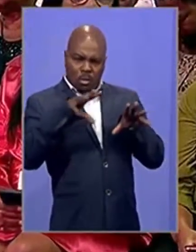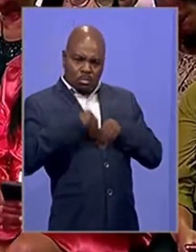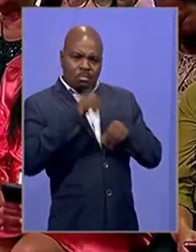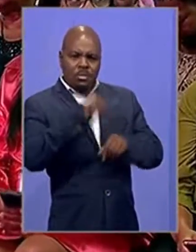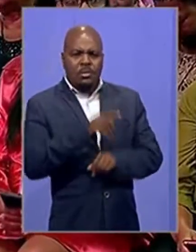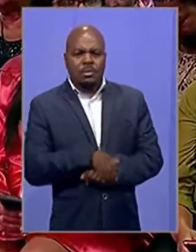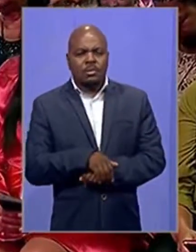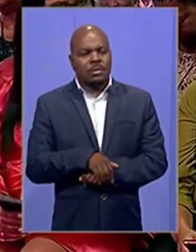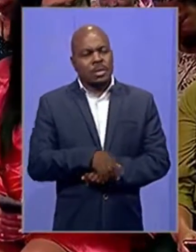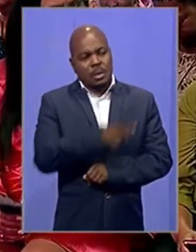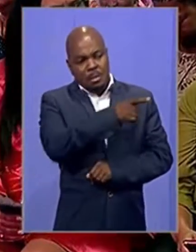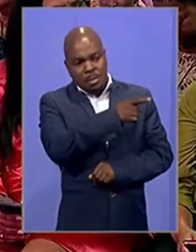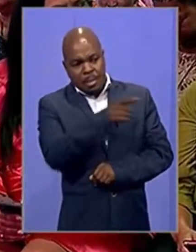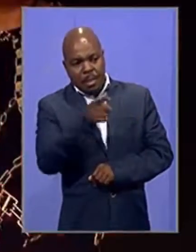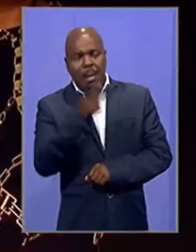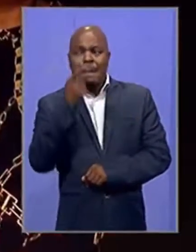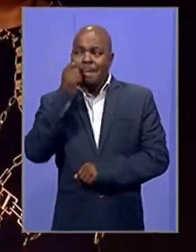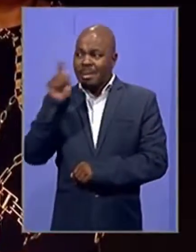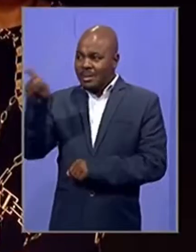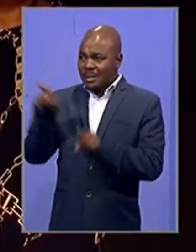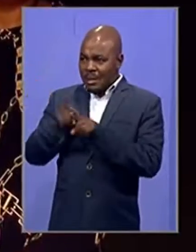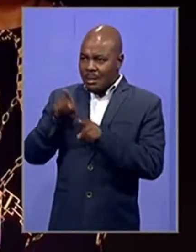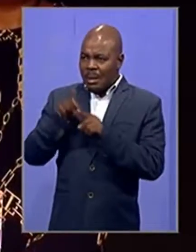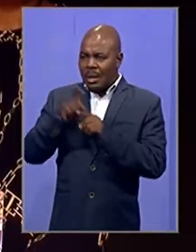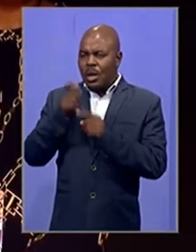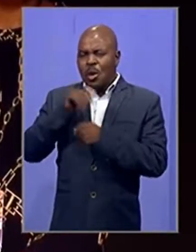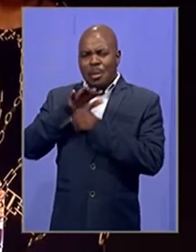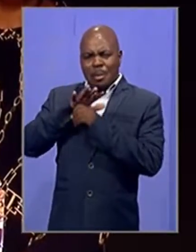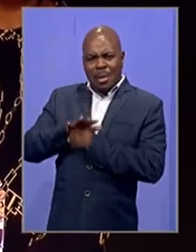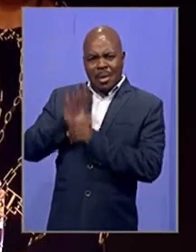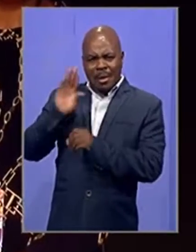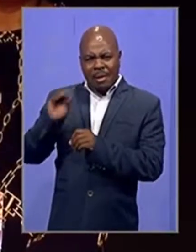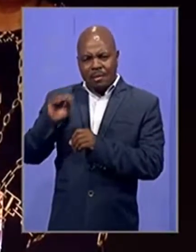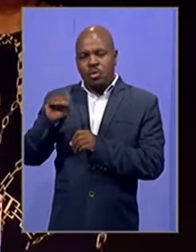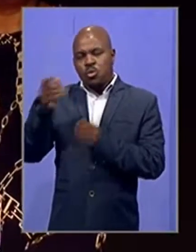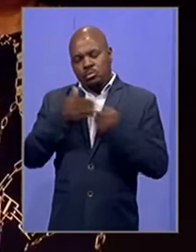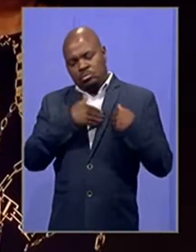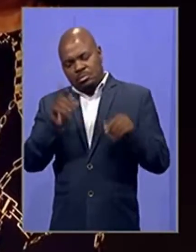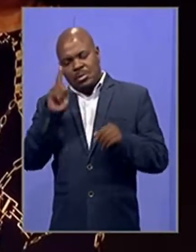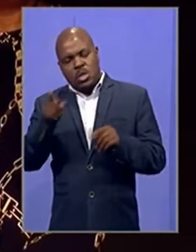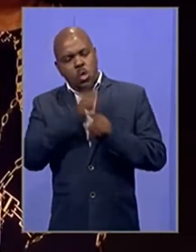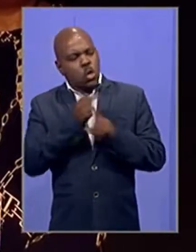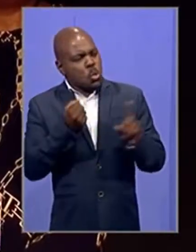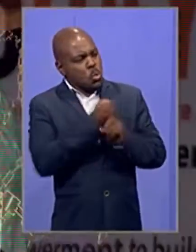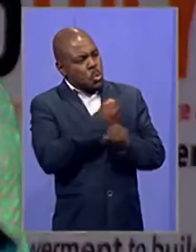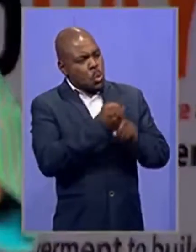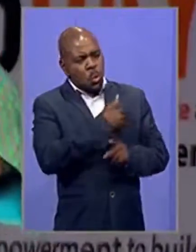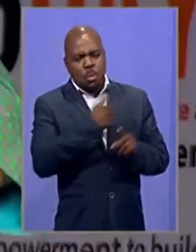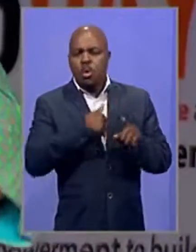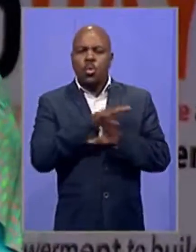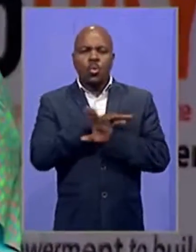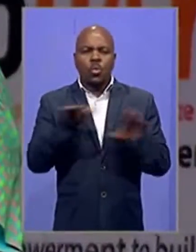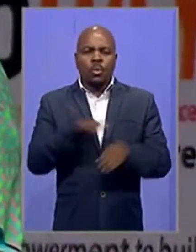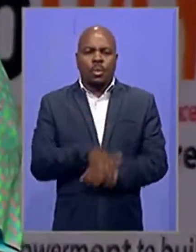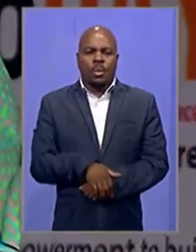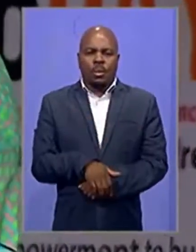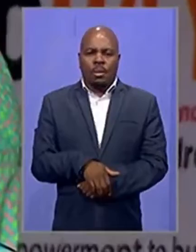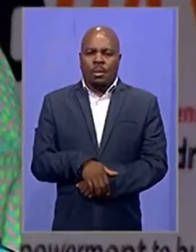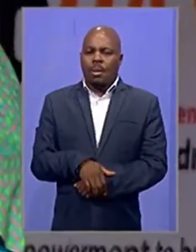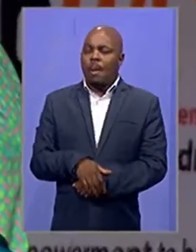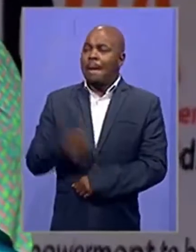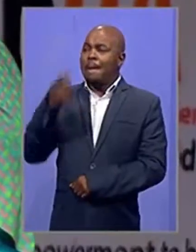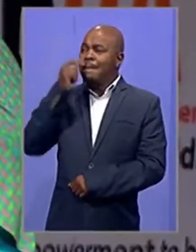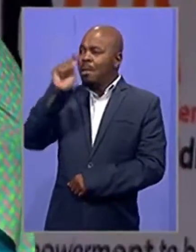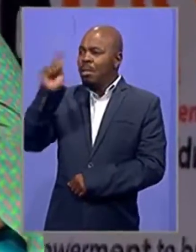go bua ka ga kgatelelo ya bone mme e seng go dirisa dikgoka mo basading go samagana le seno. The men must not bottle